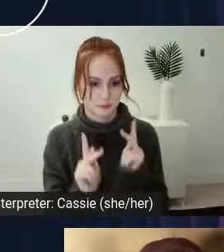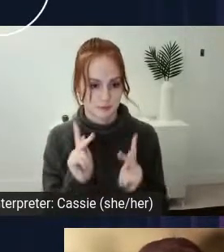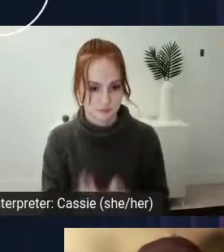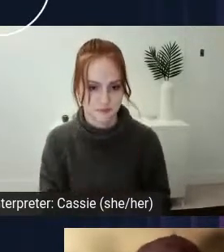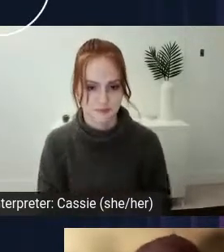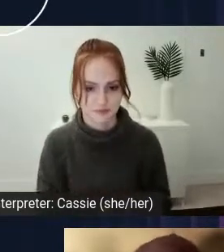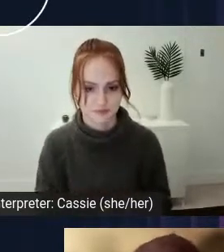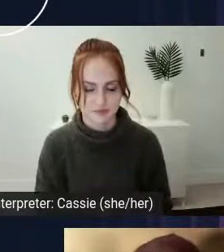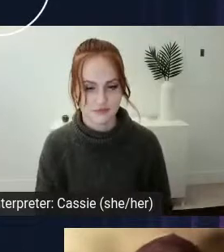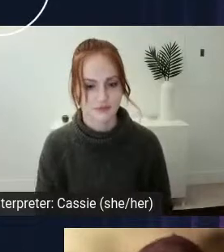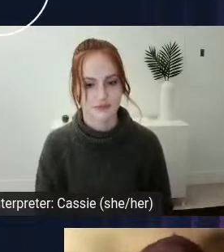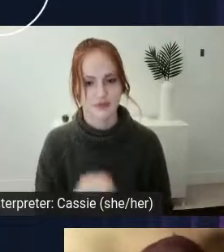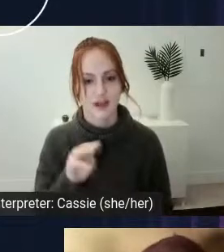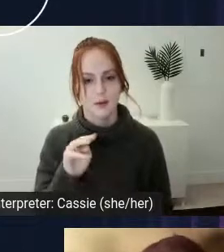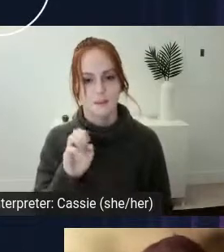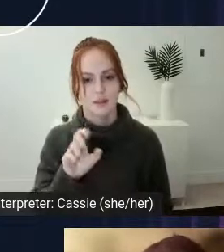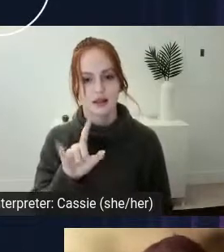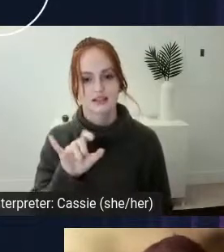Absolutely.